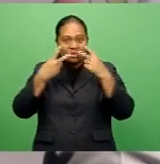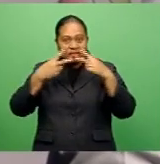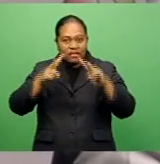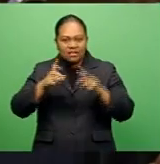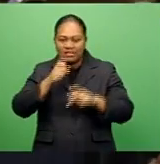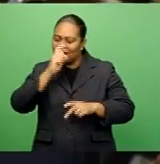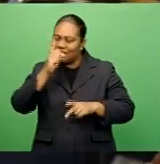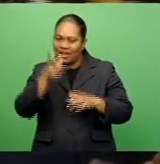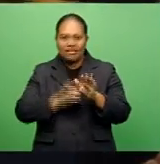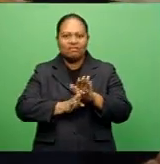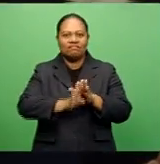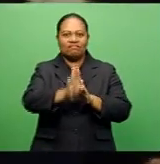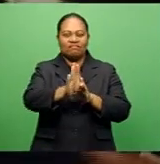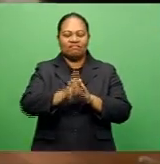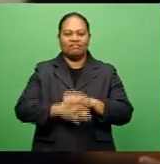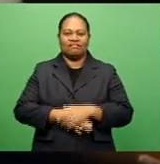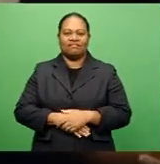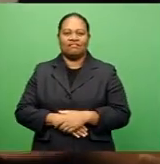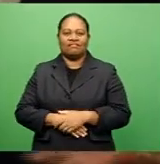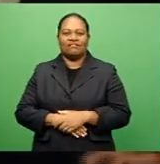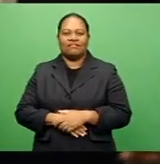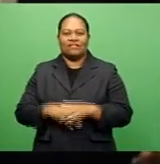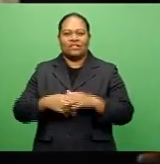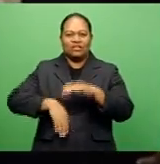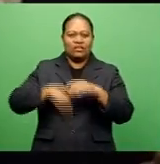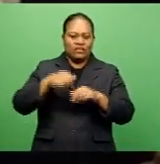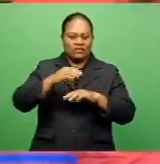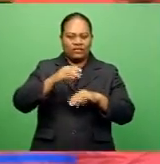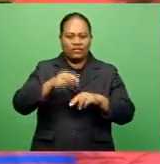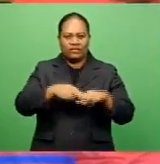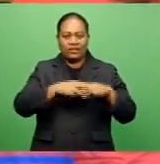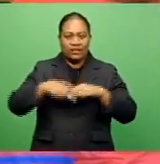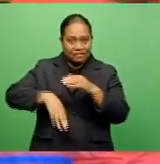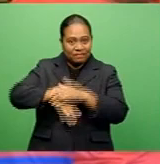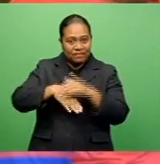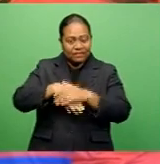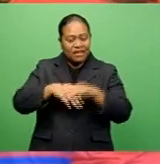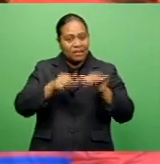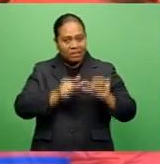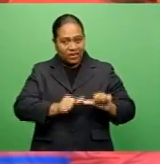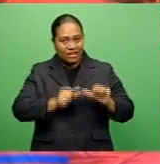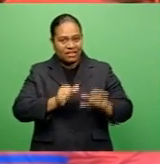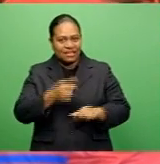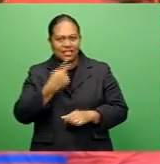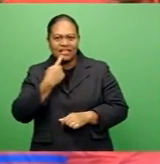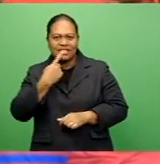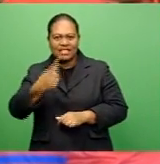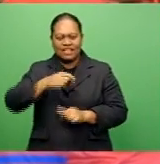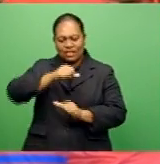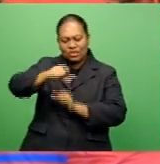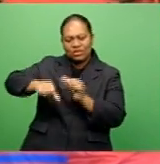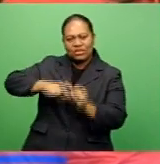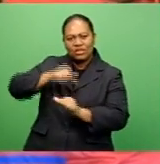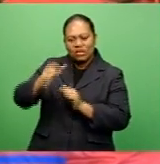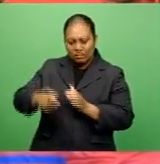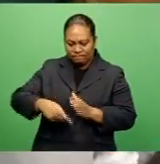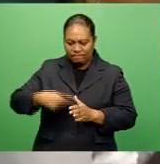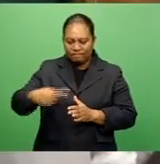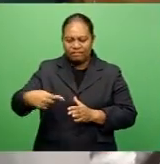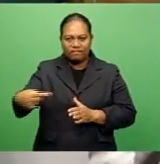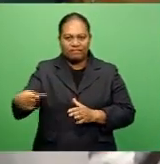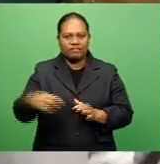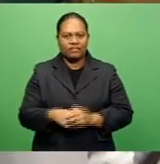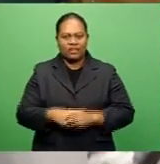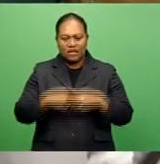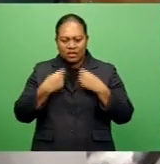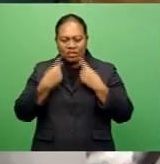cannot progress. Fiji Football Association President Rajesh Patel says the association will continue to